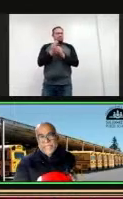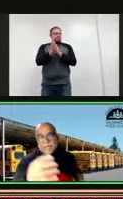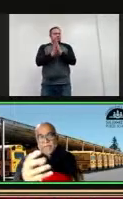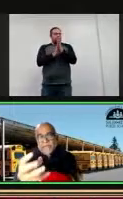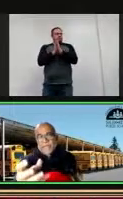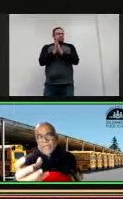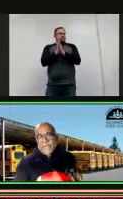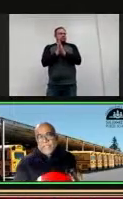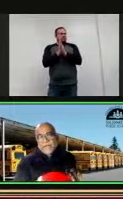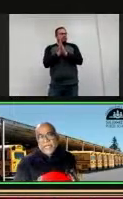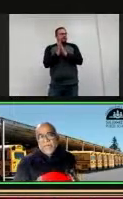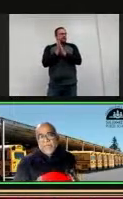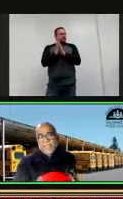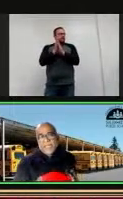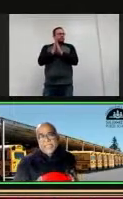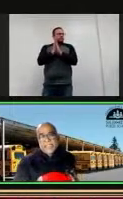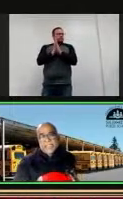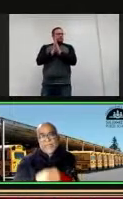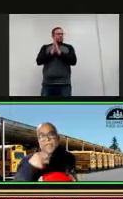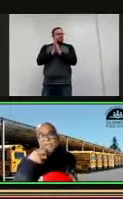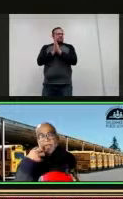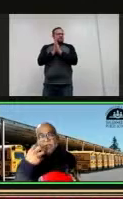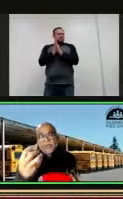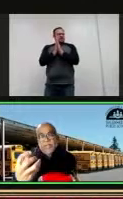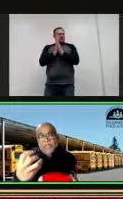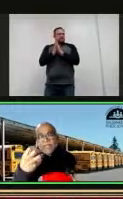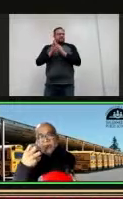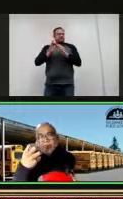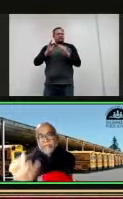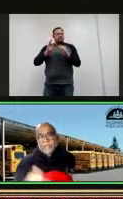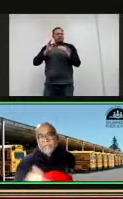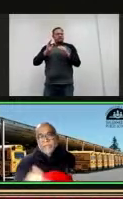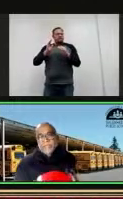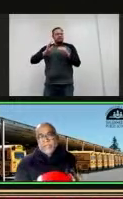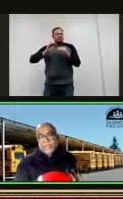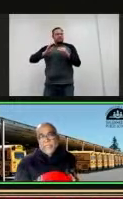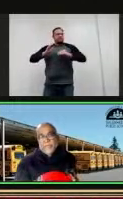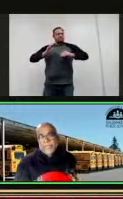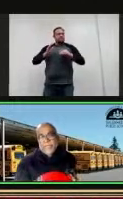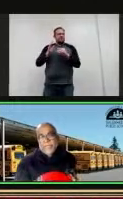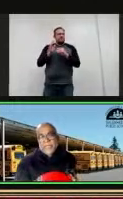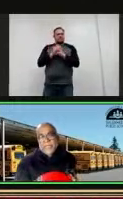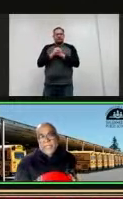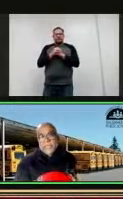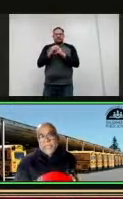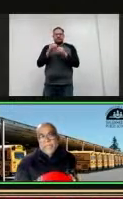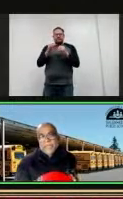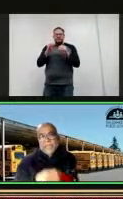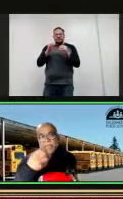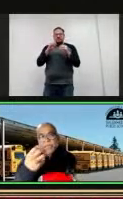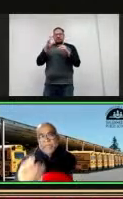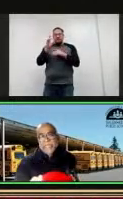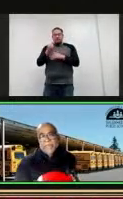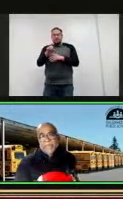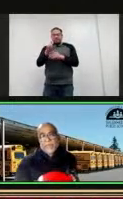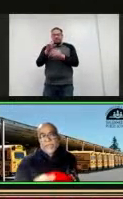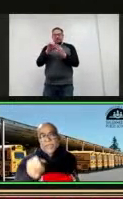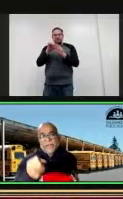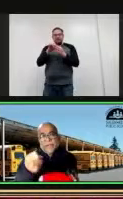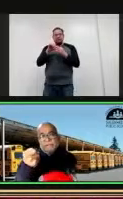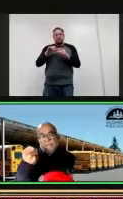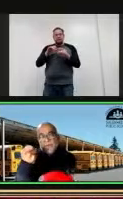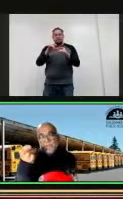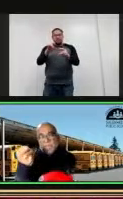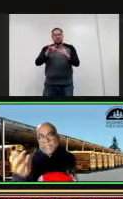Because that will fit in with our equity lens that, okay, we are not only serving the unique needs, but we are implementing a